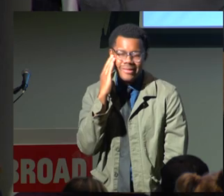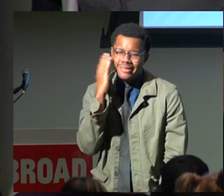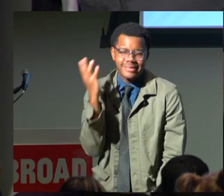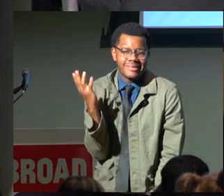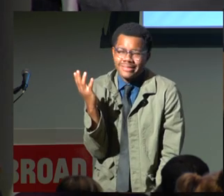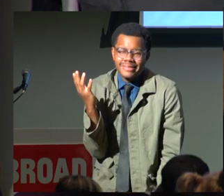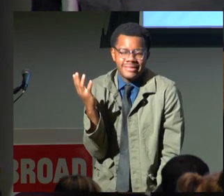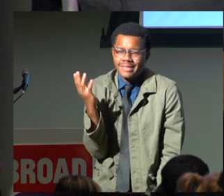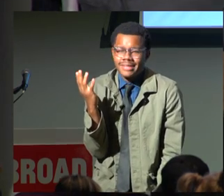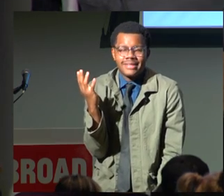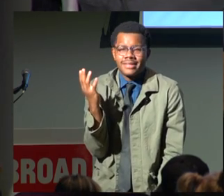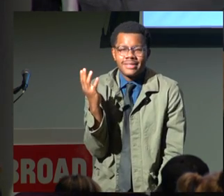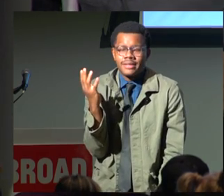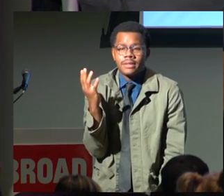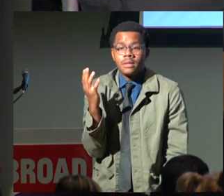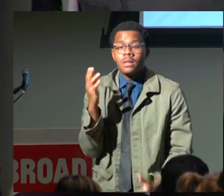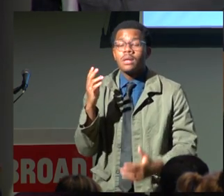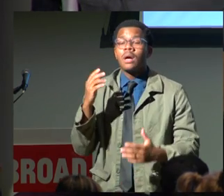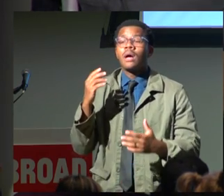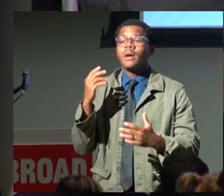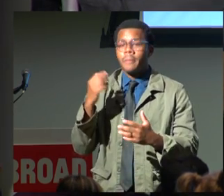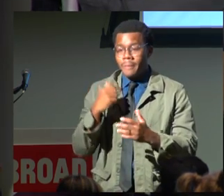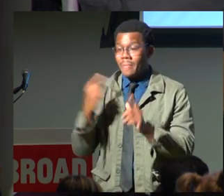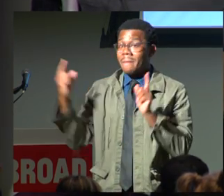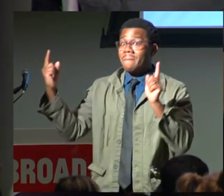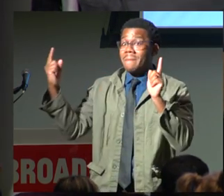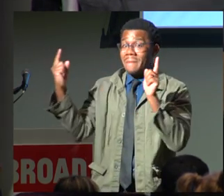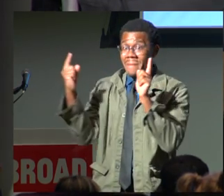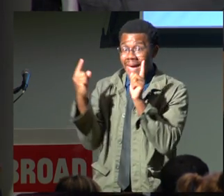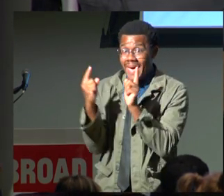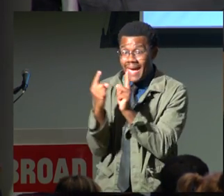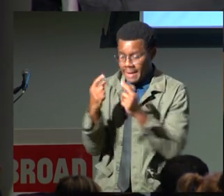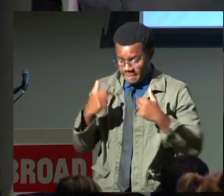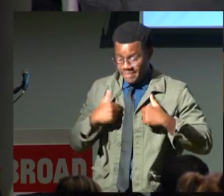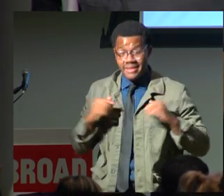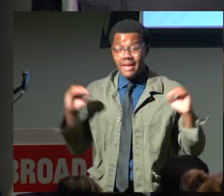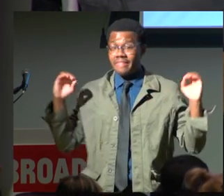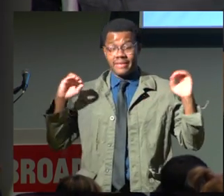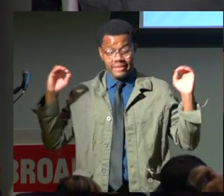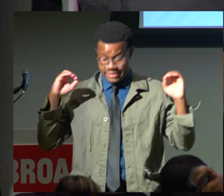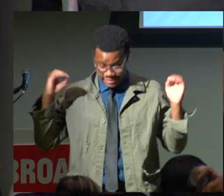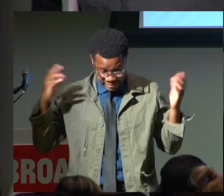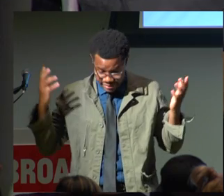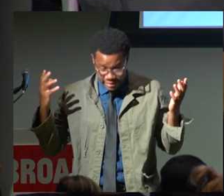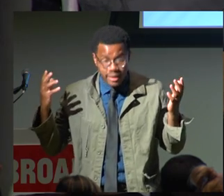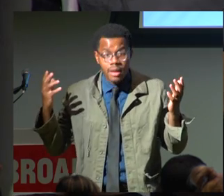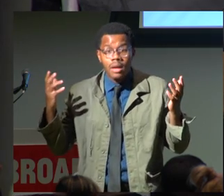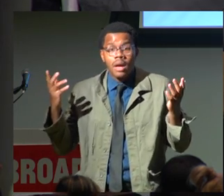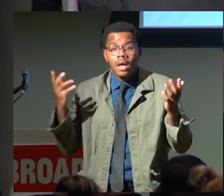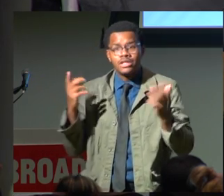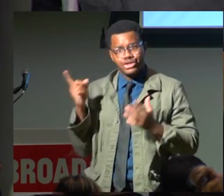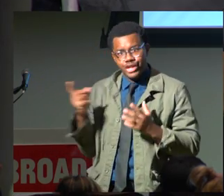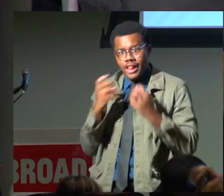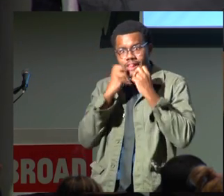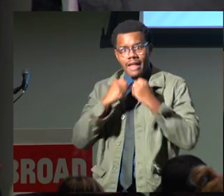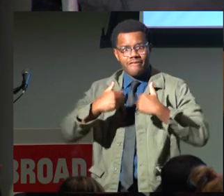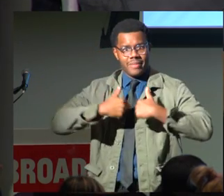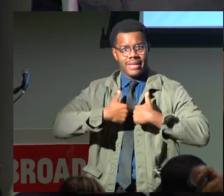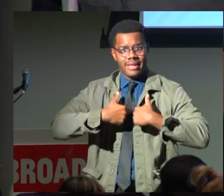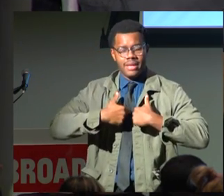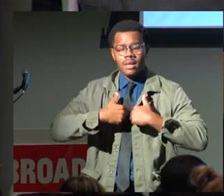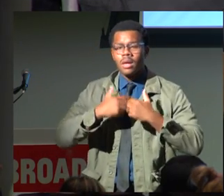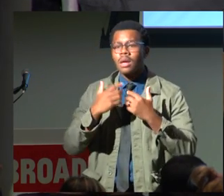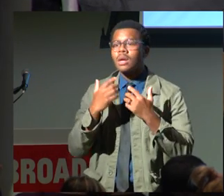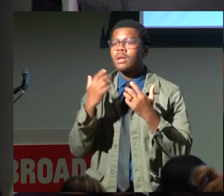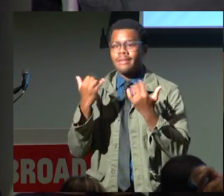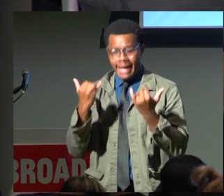that's it. When she met me, I had nothing. That woman loved me then. She loves me now. If I lost everything tomorrow, she's